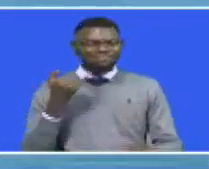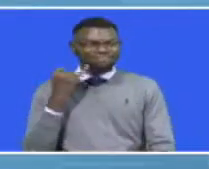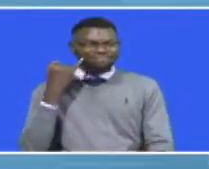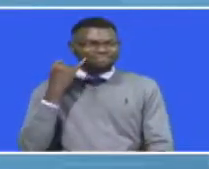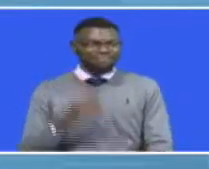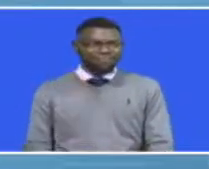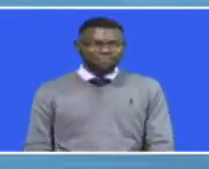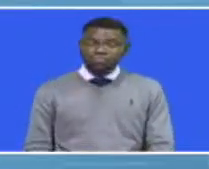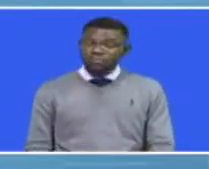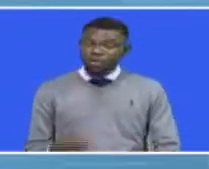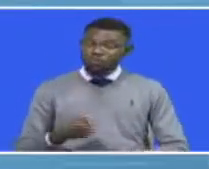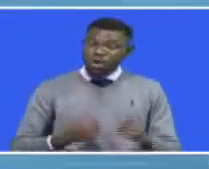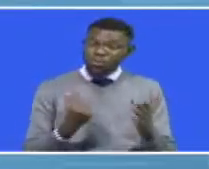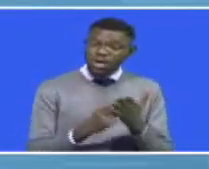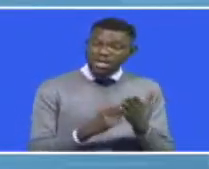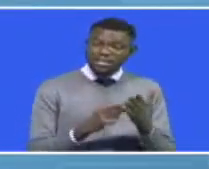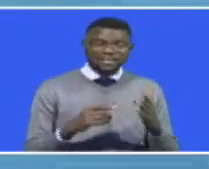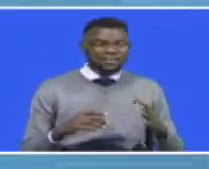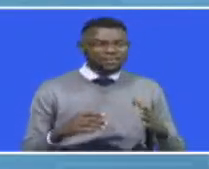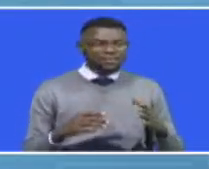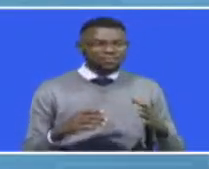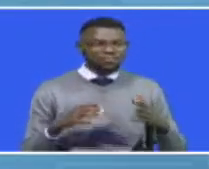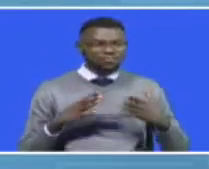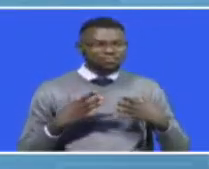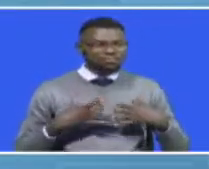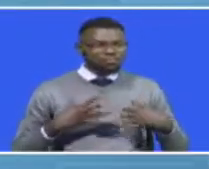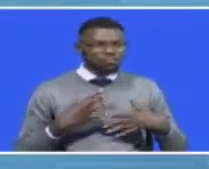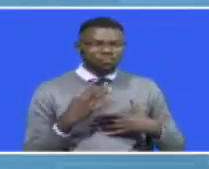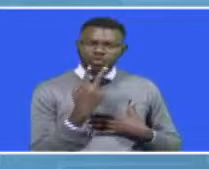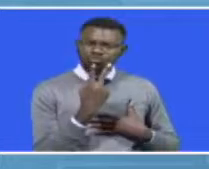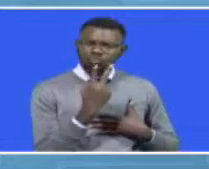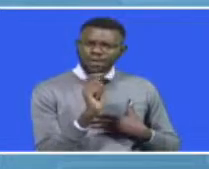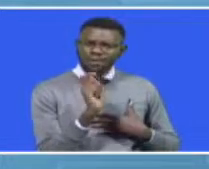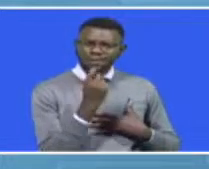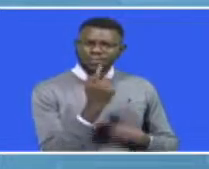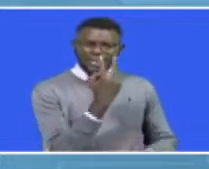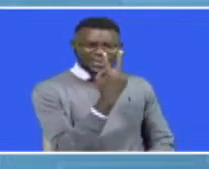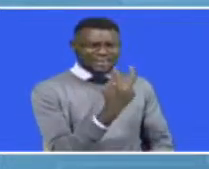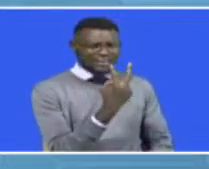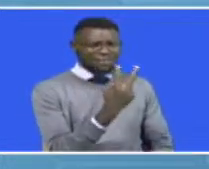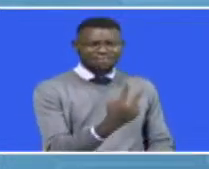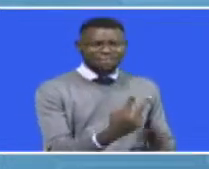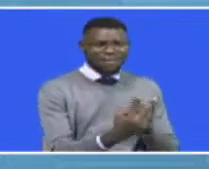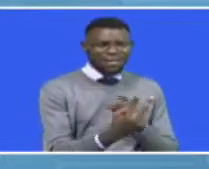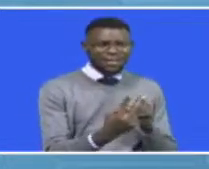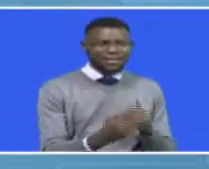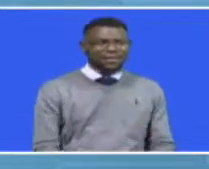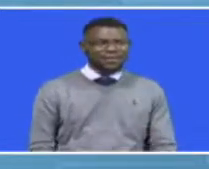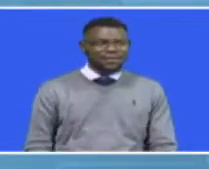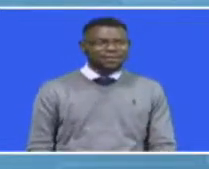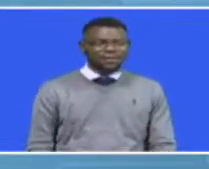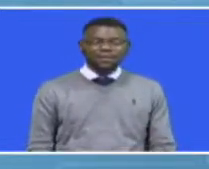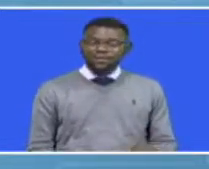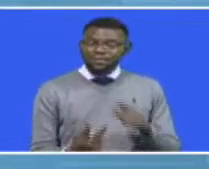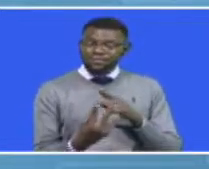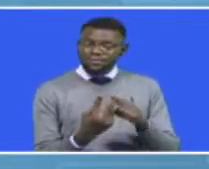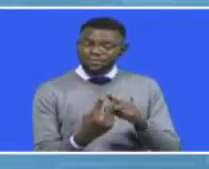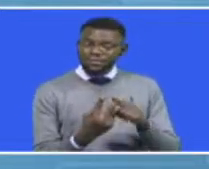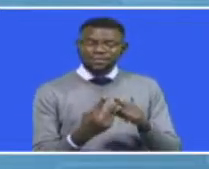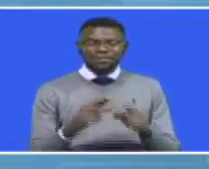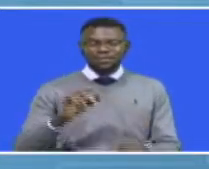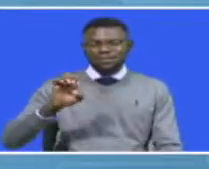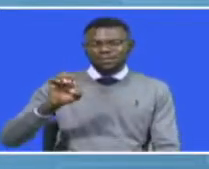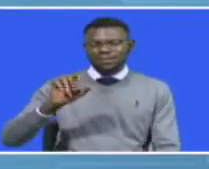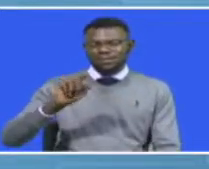Well, from Uganda's suspect sects to Kenya's suspicious characters as well, prominent televangelist Pastor Ezekiel